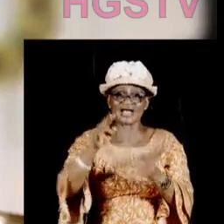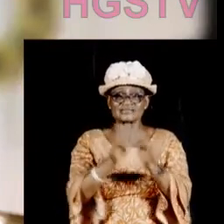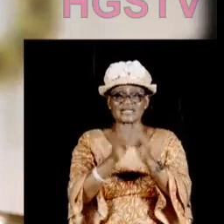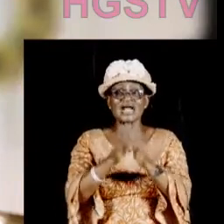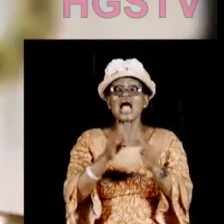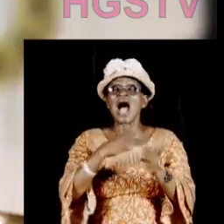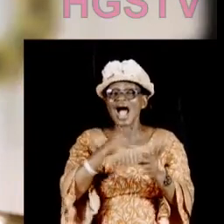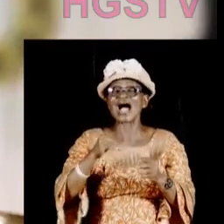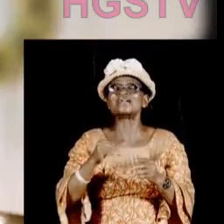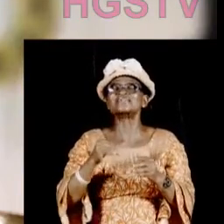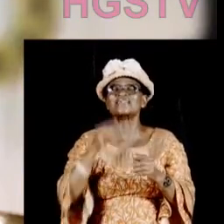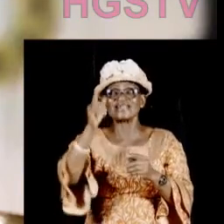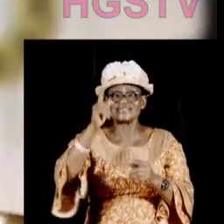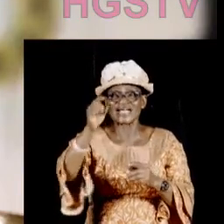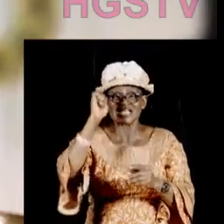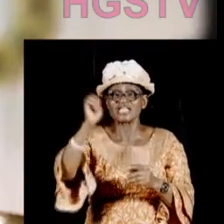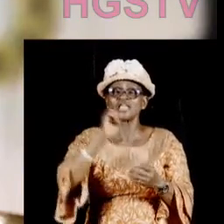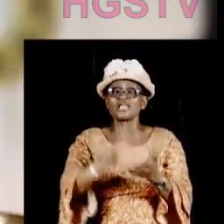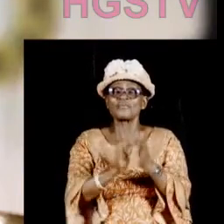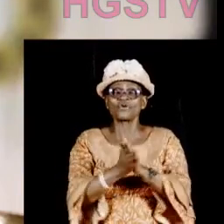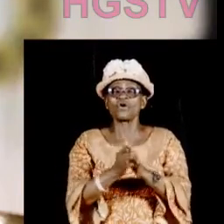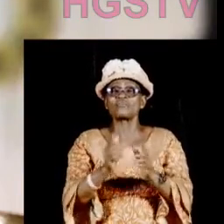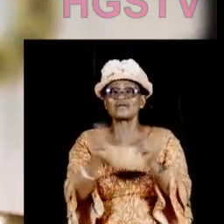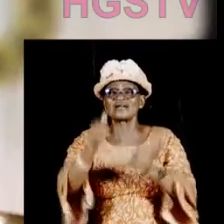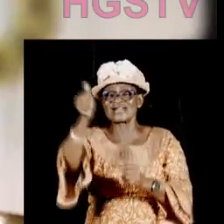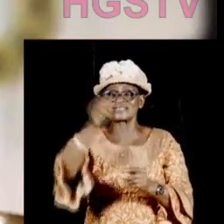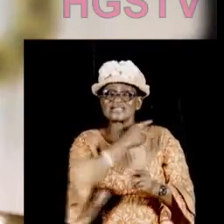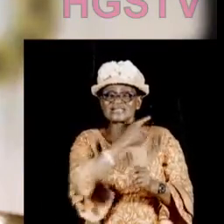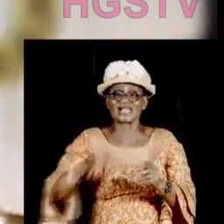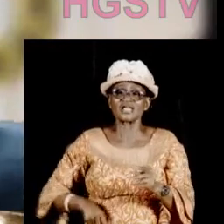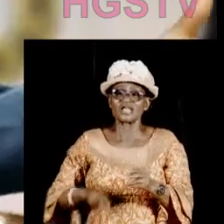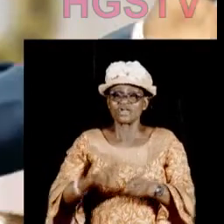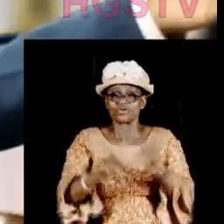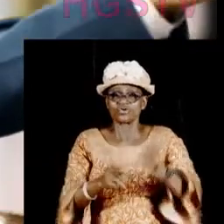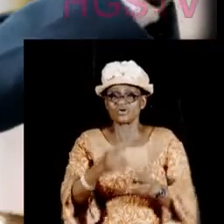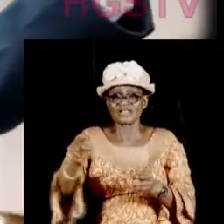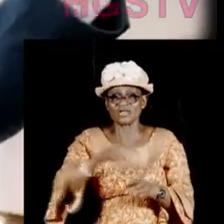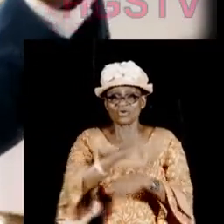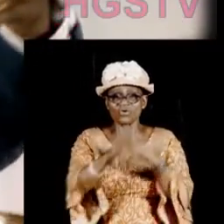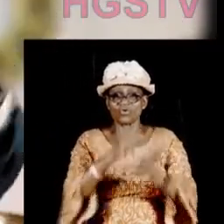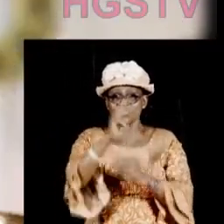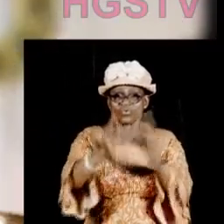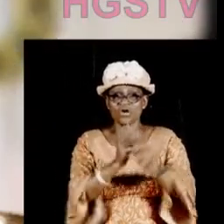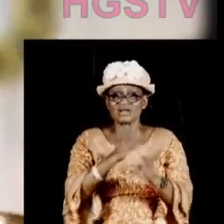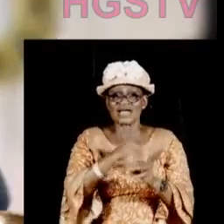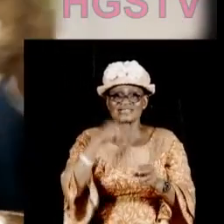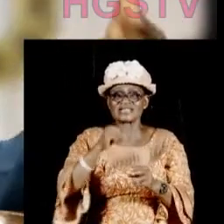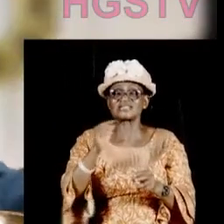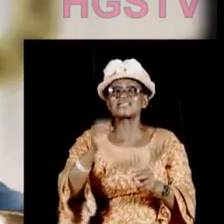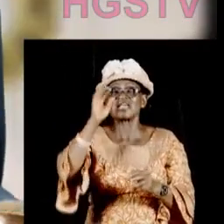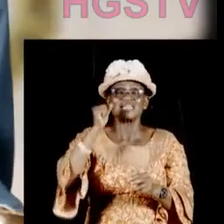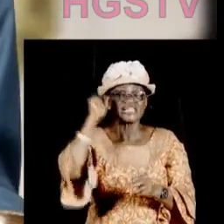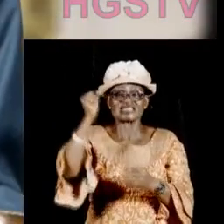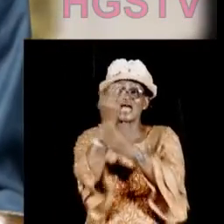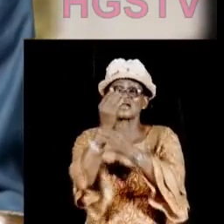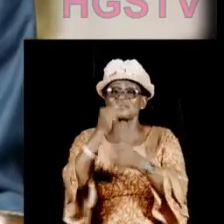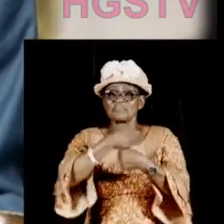So consequently, he became the greatest king, ruling the whole world of his time. And he said, his hand has made all this and built all